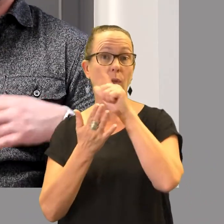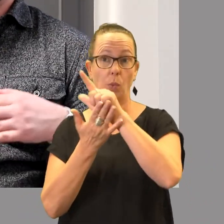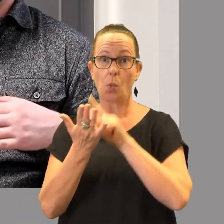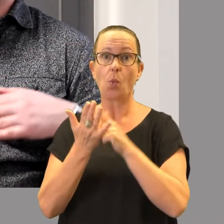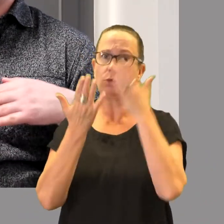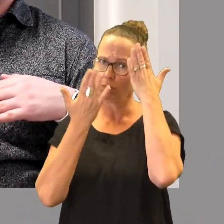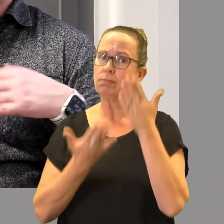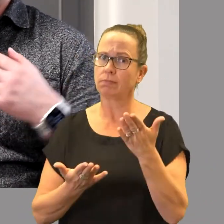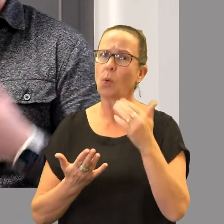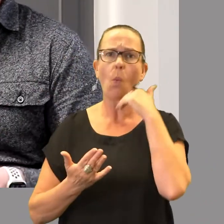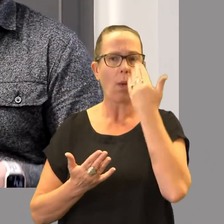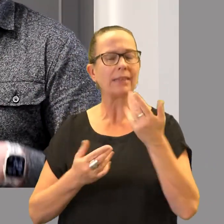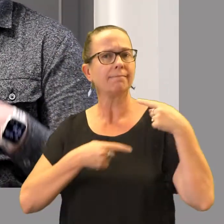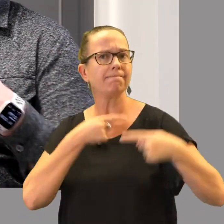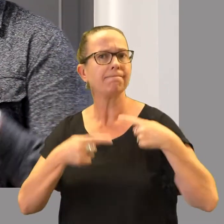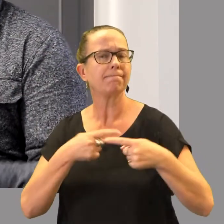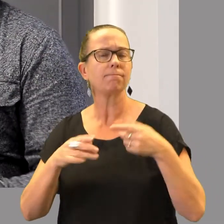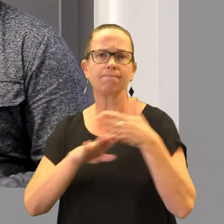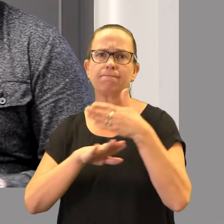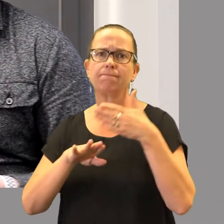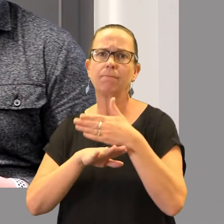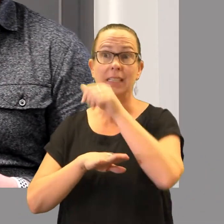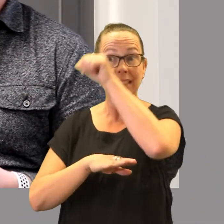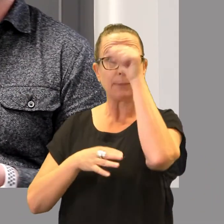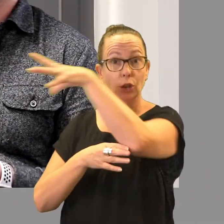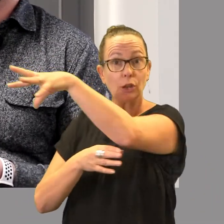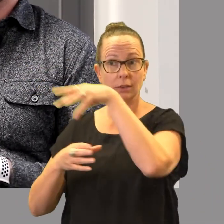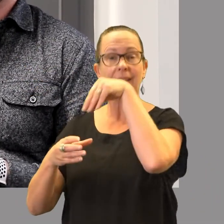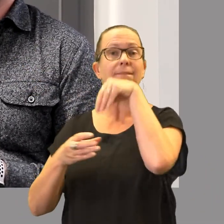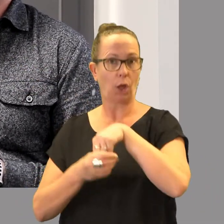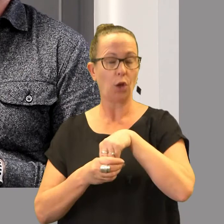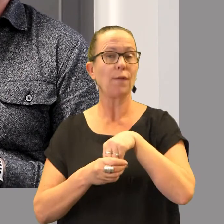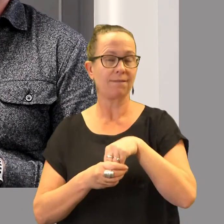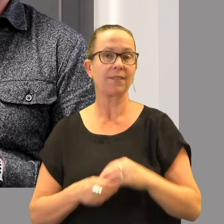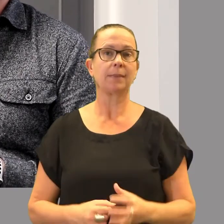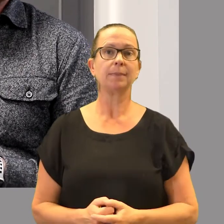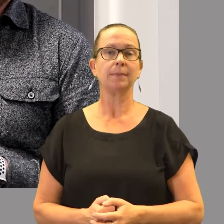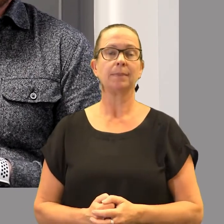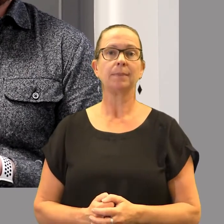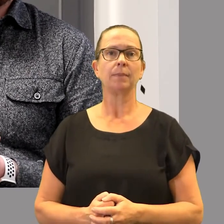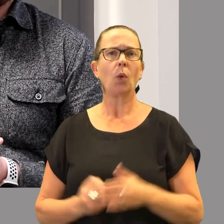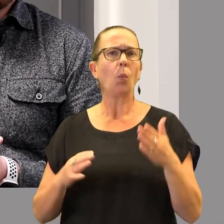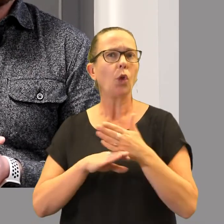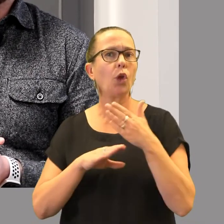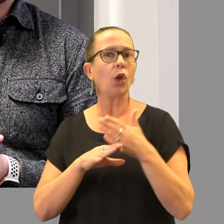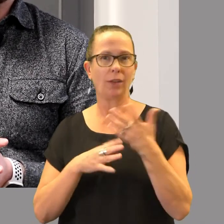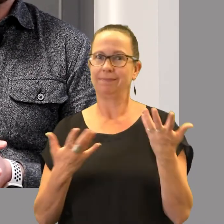regulations. It takes constant effort, constant expertise. I